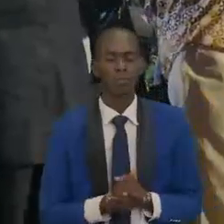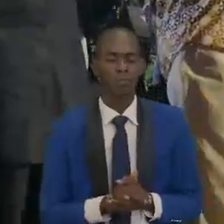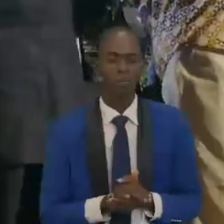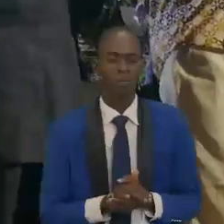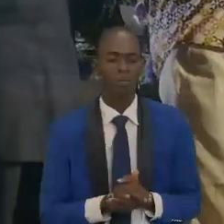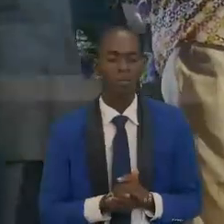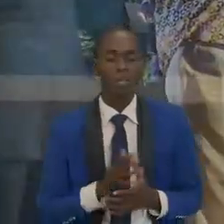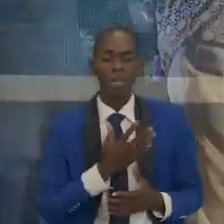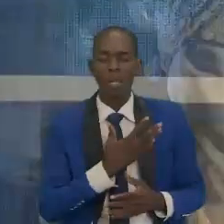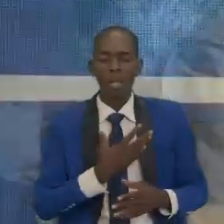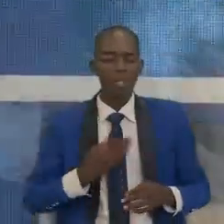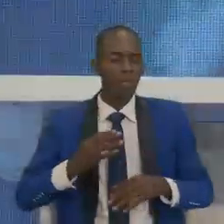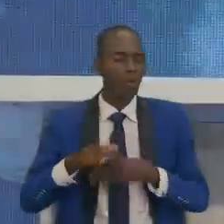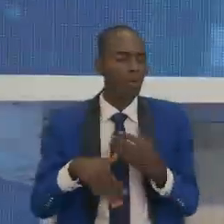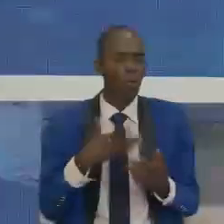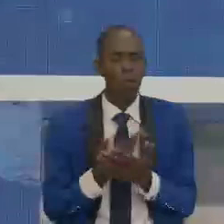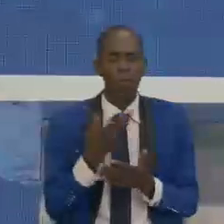And all the hands of the devil